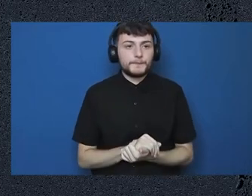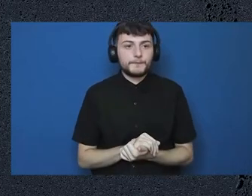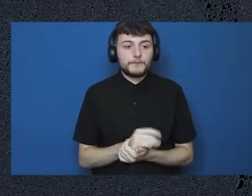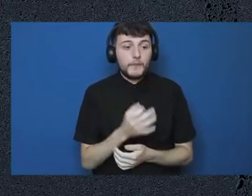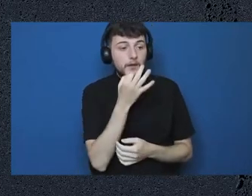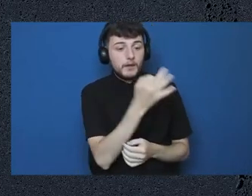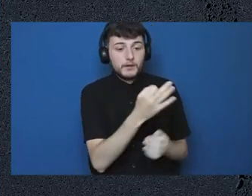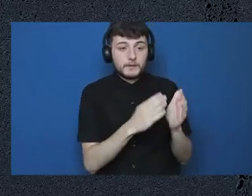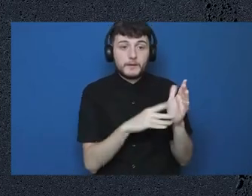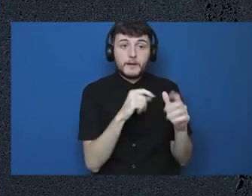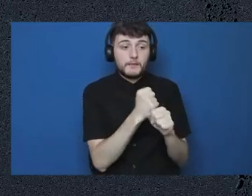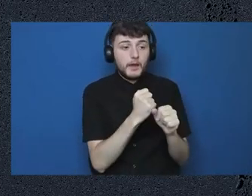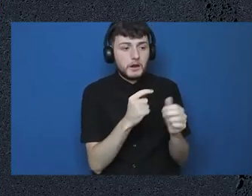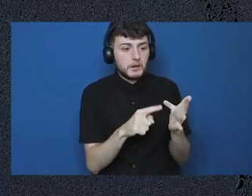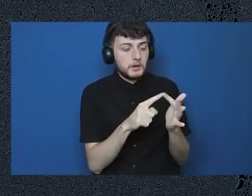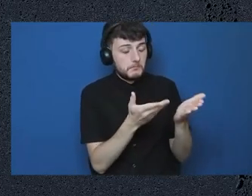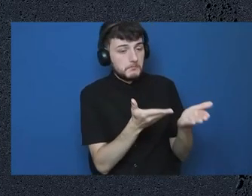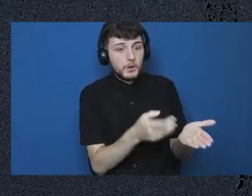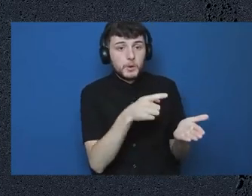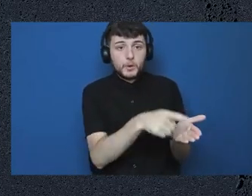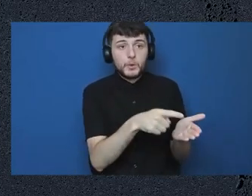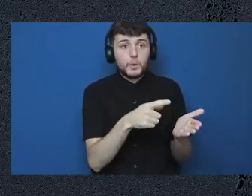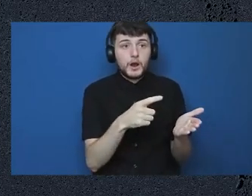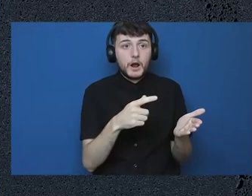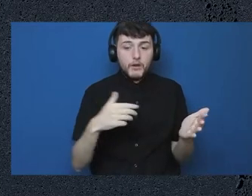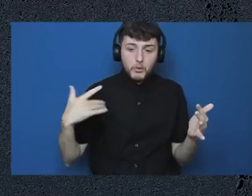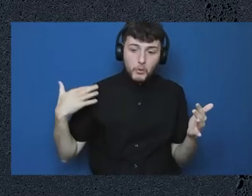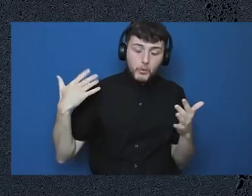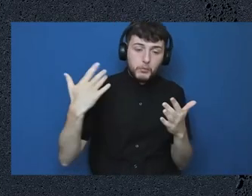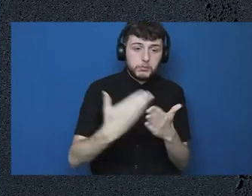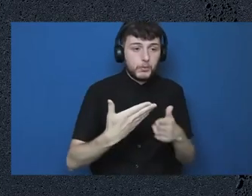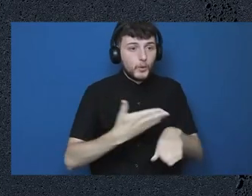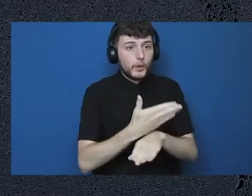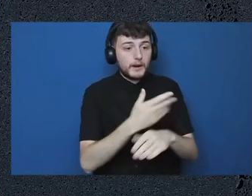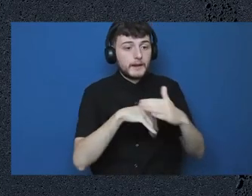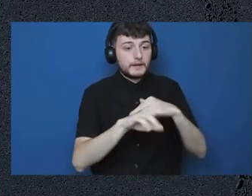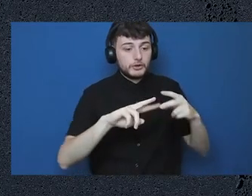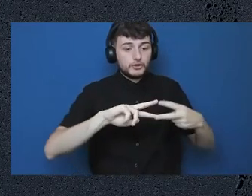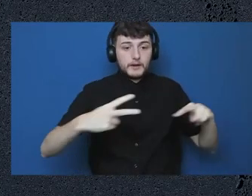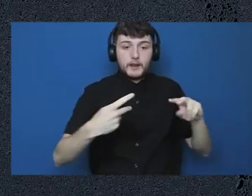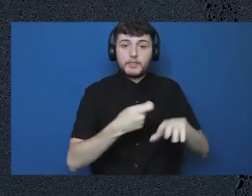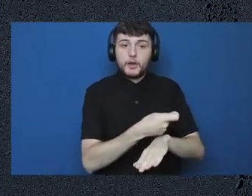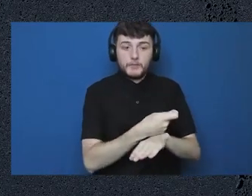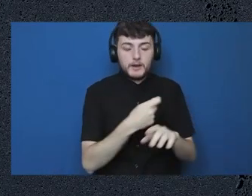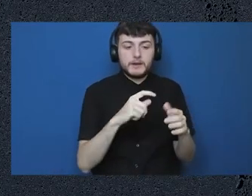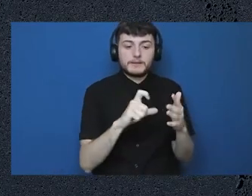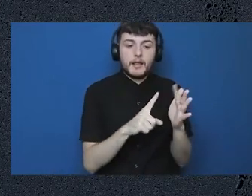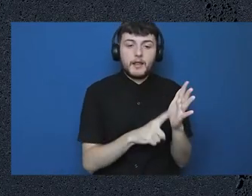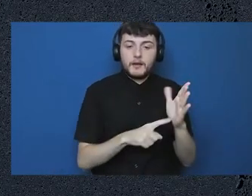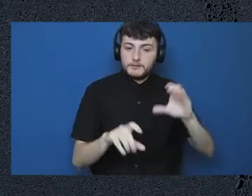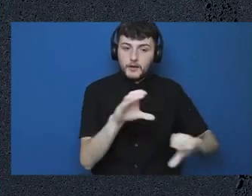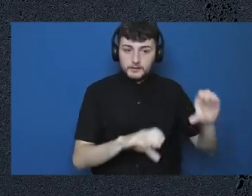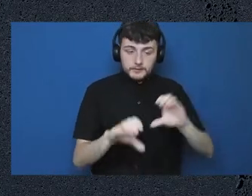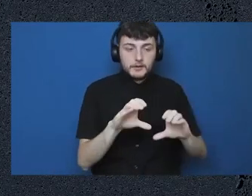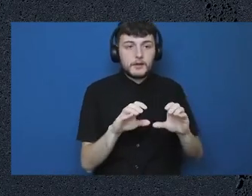You had a very long and distinguished career in gene therapy and cell science, and now working in